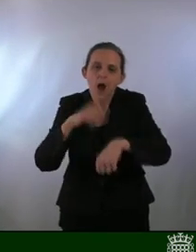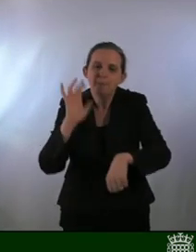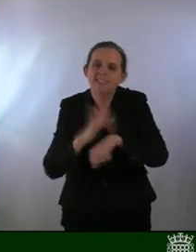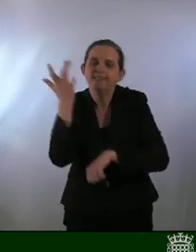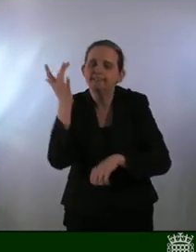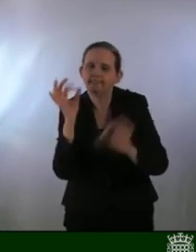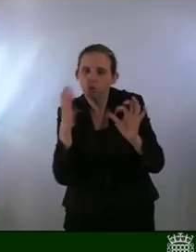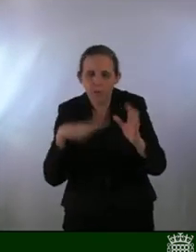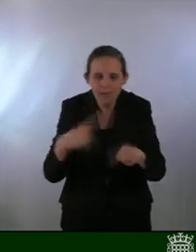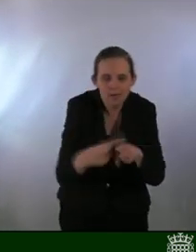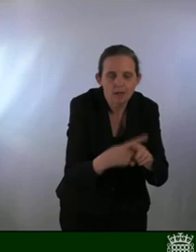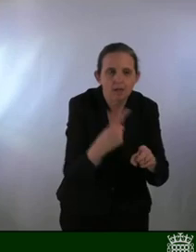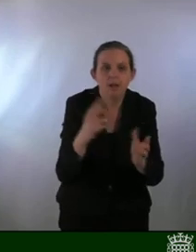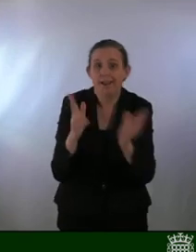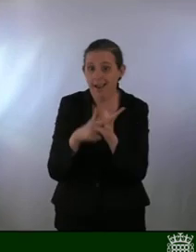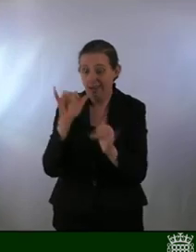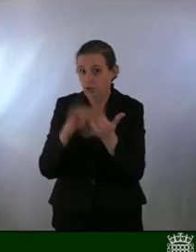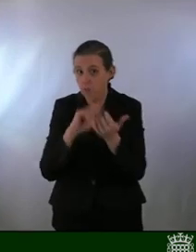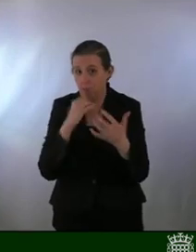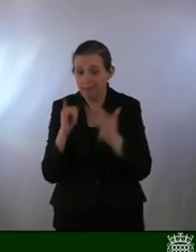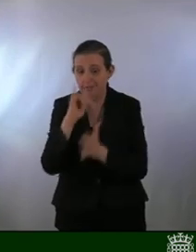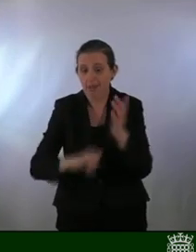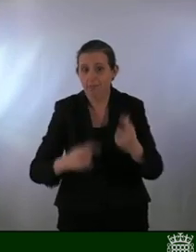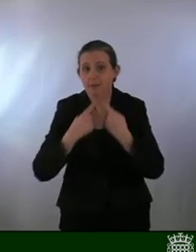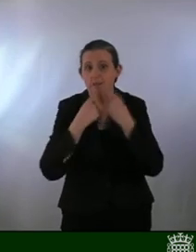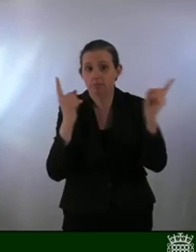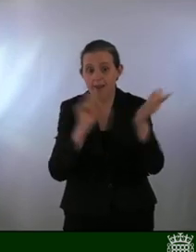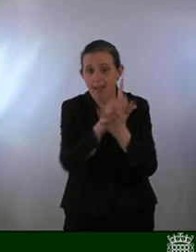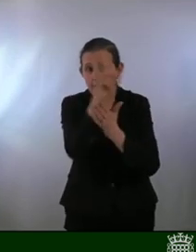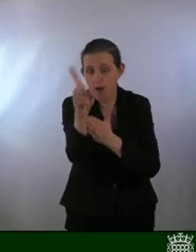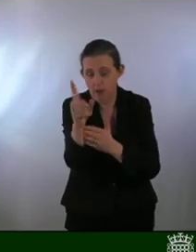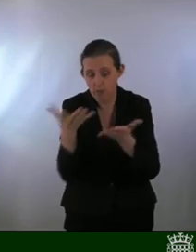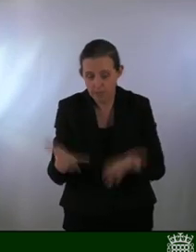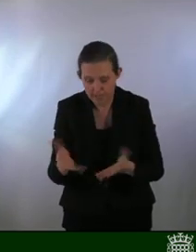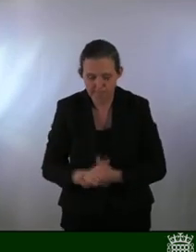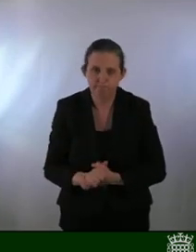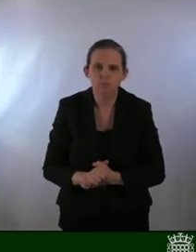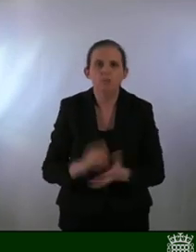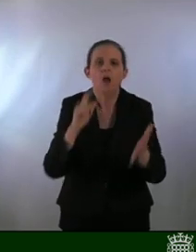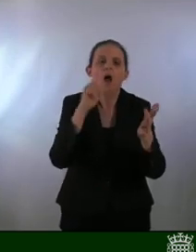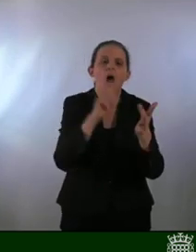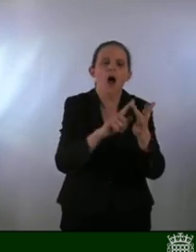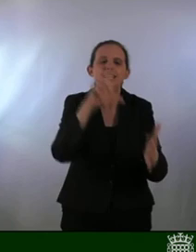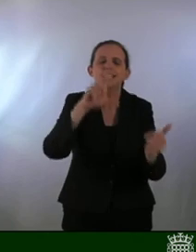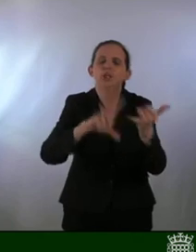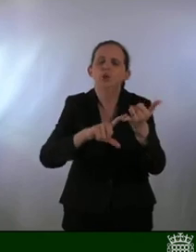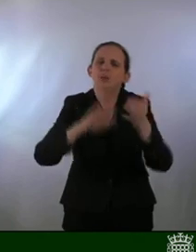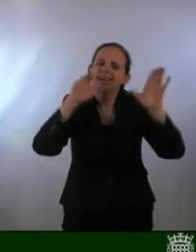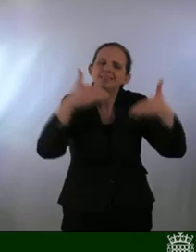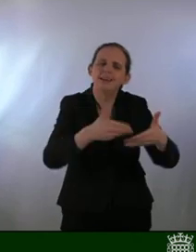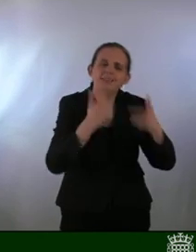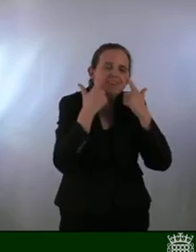this later today. We're increasing the ICU bed capacity, but I just want